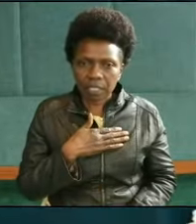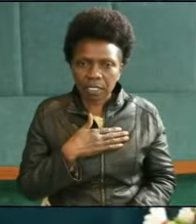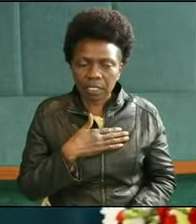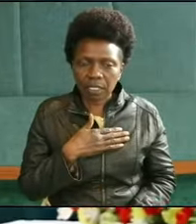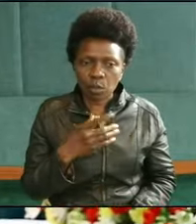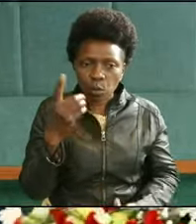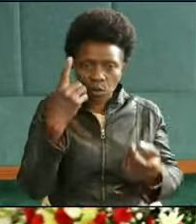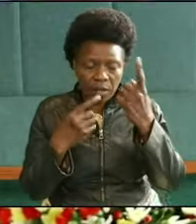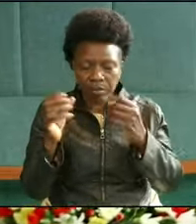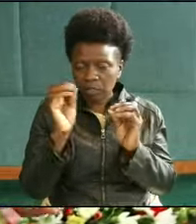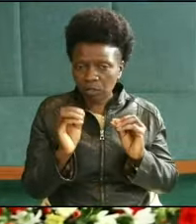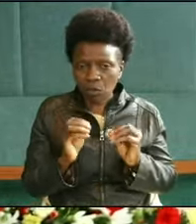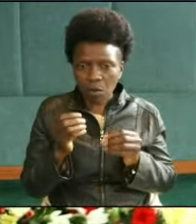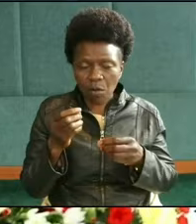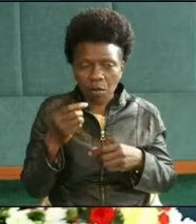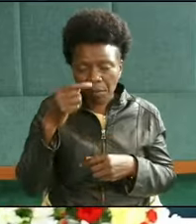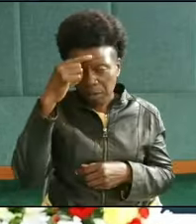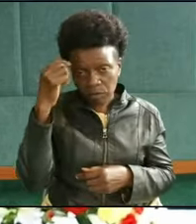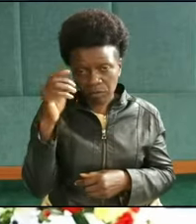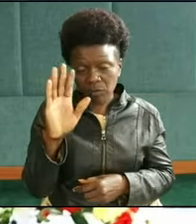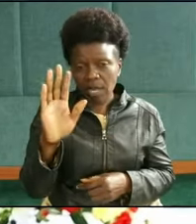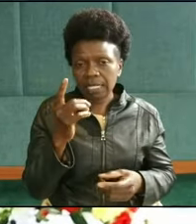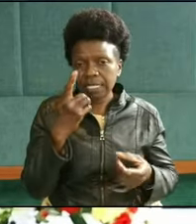don't weep because of your sins.